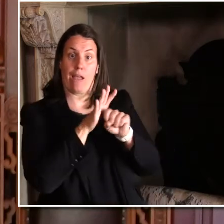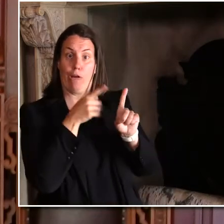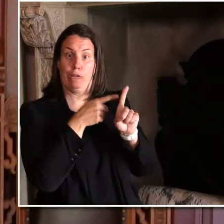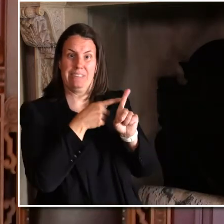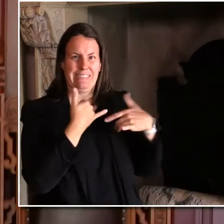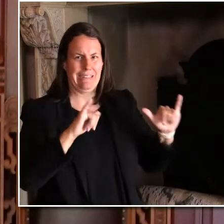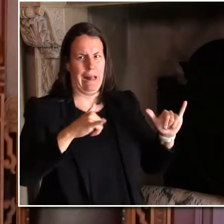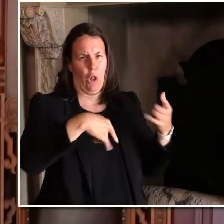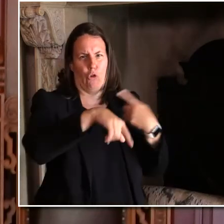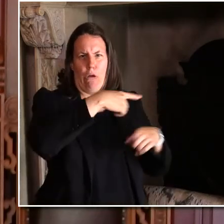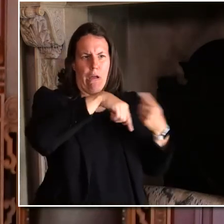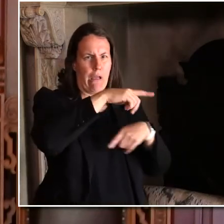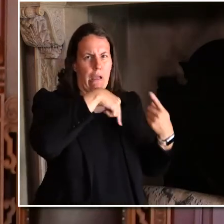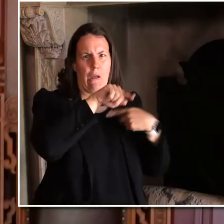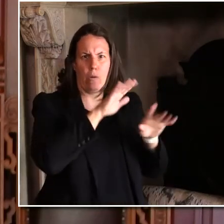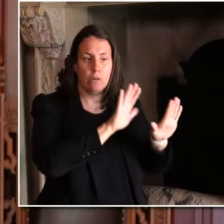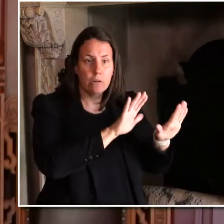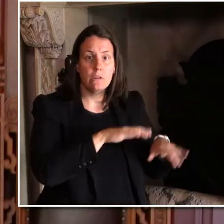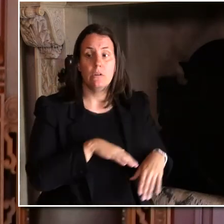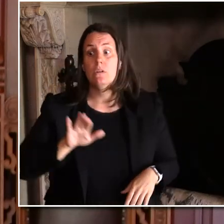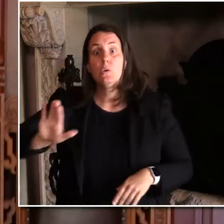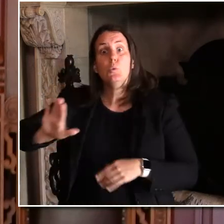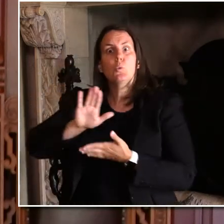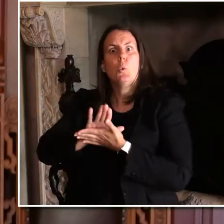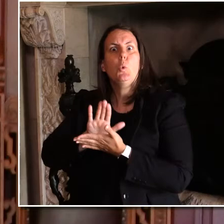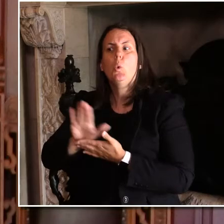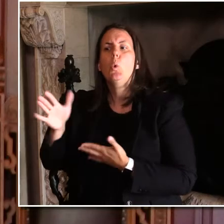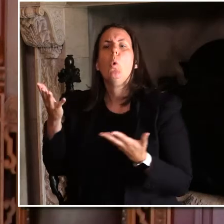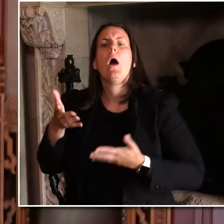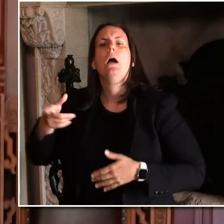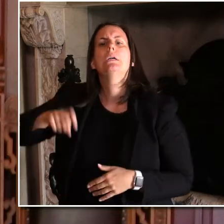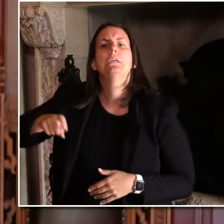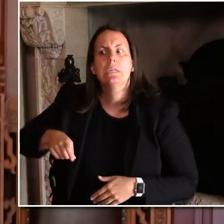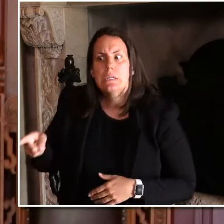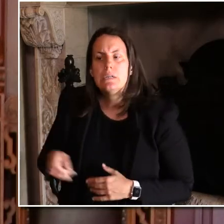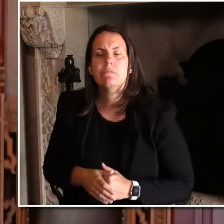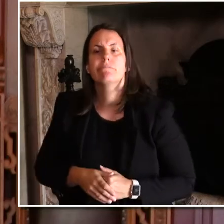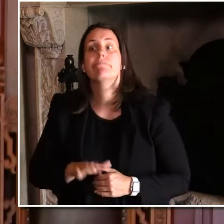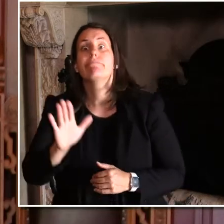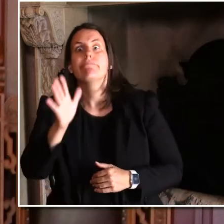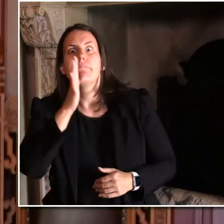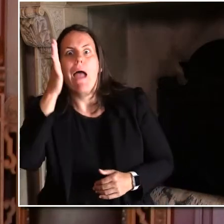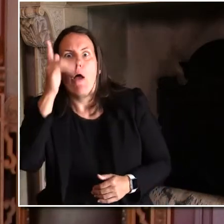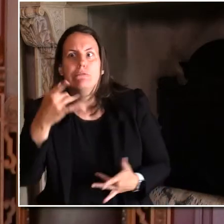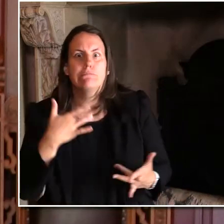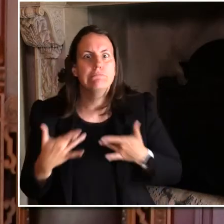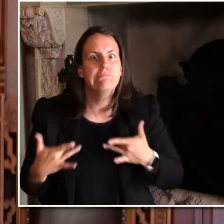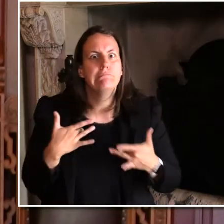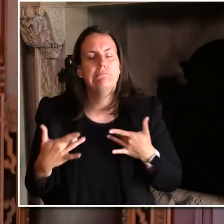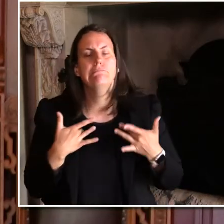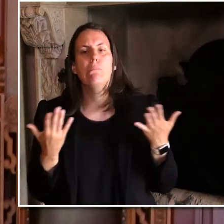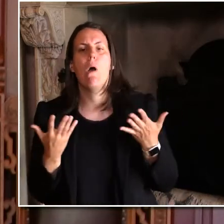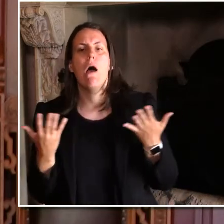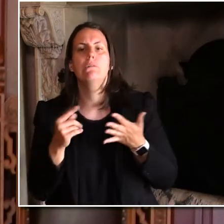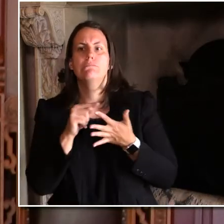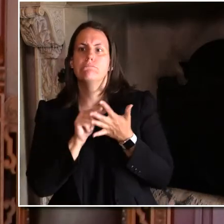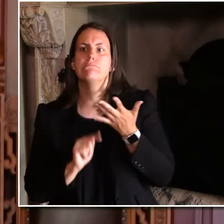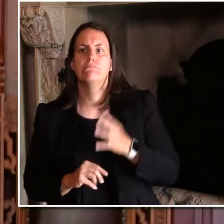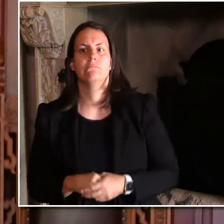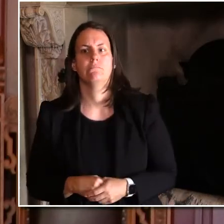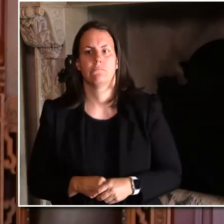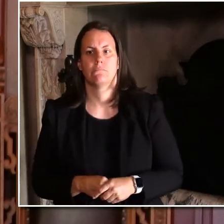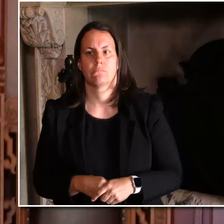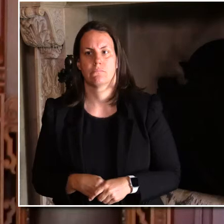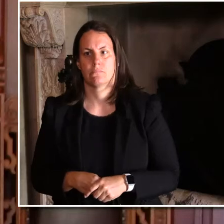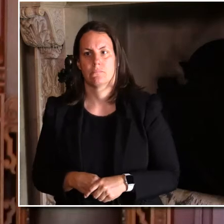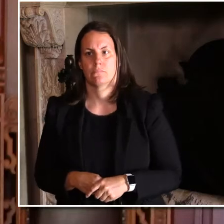fact that it gives parents the ability to work during the school year, lost education when kids are out of school. So we have to try to look at